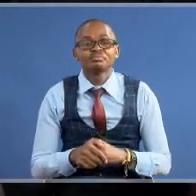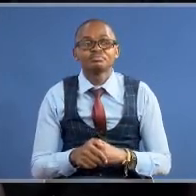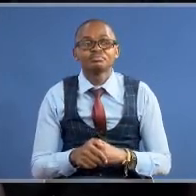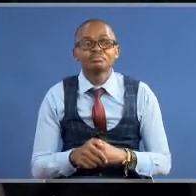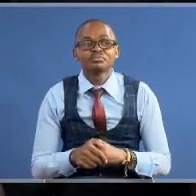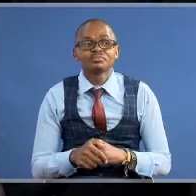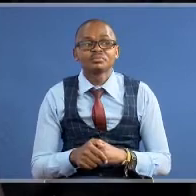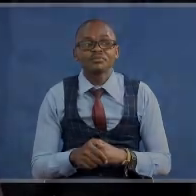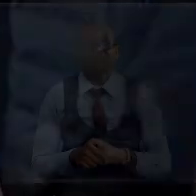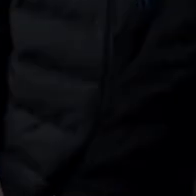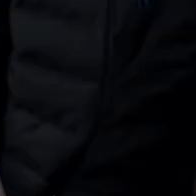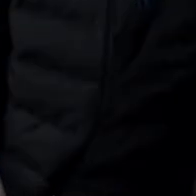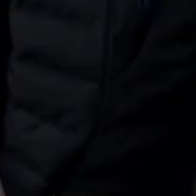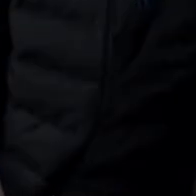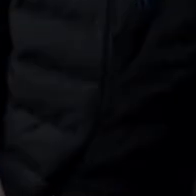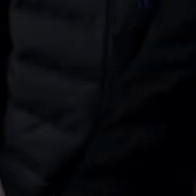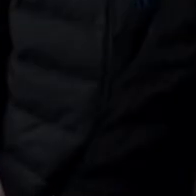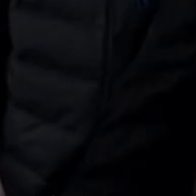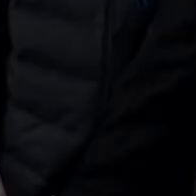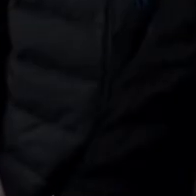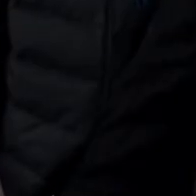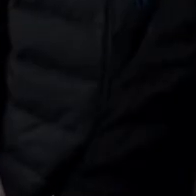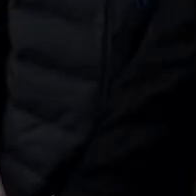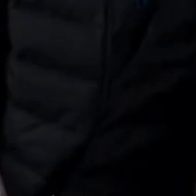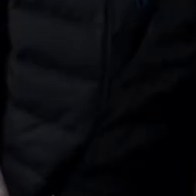there is nothing.